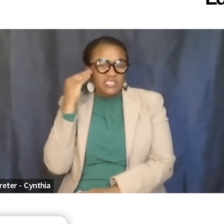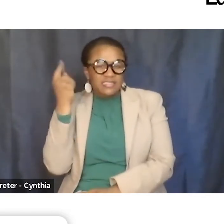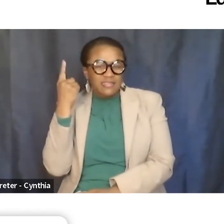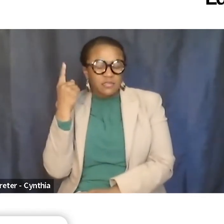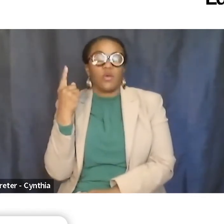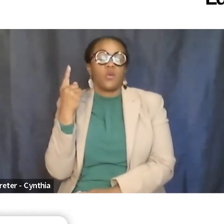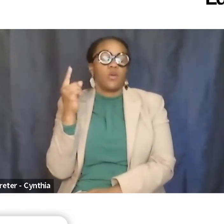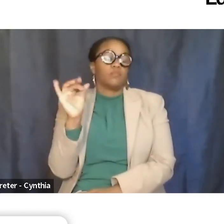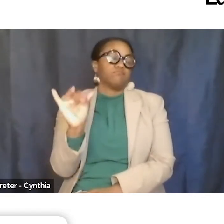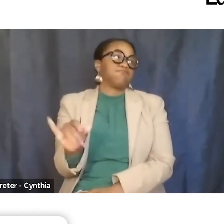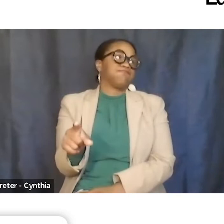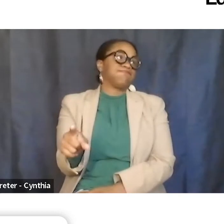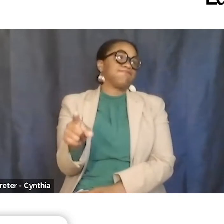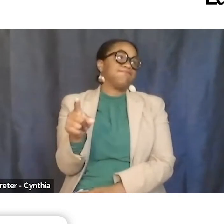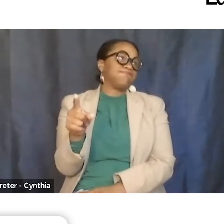okay,